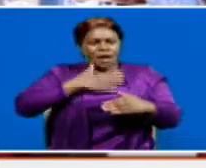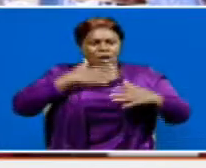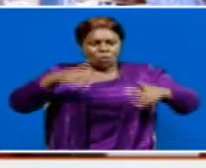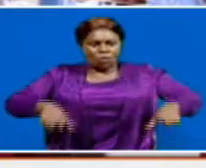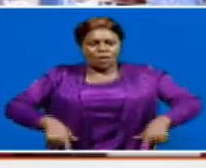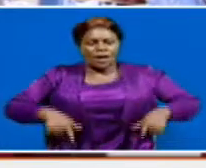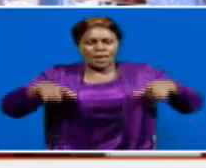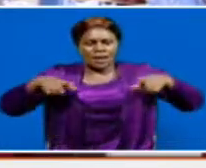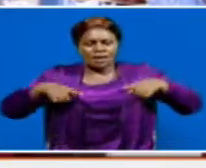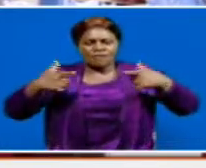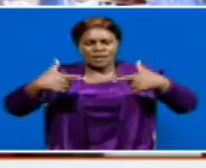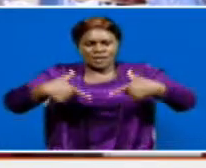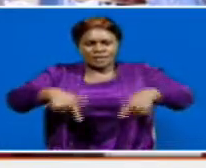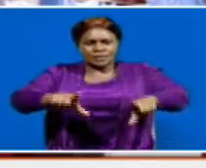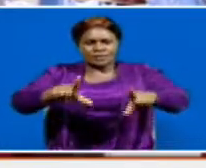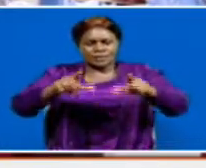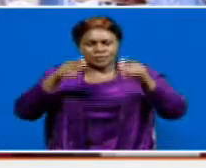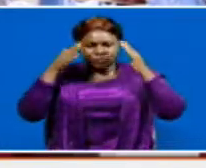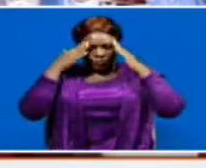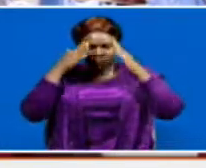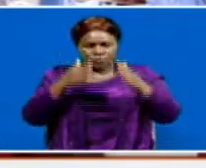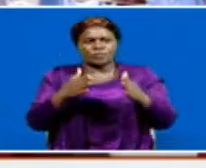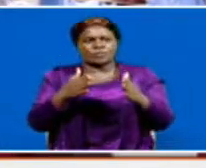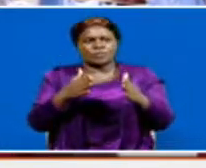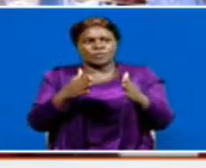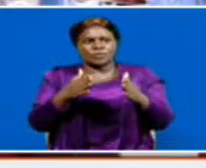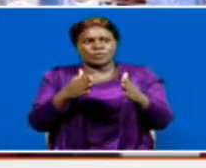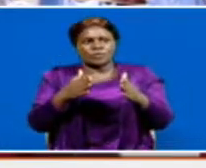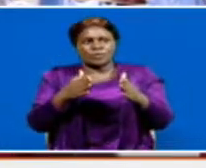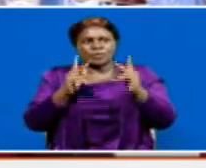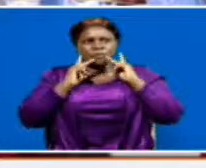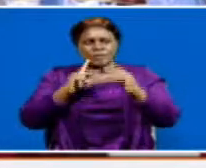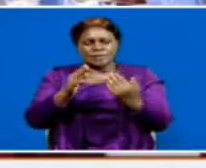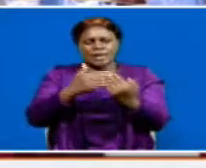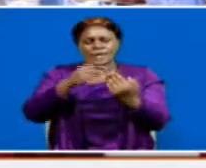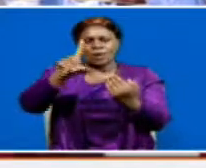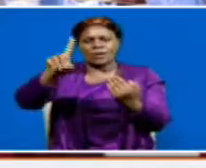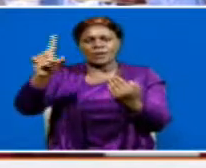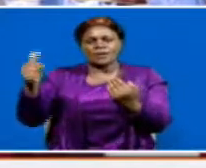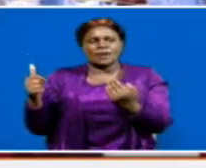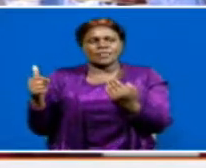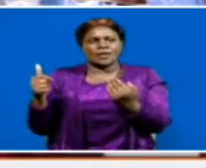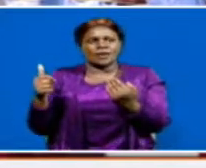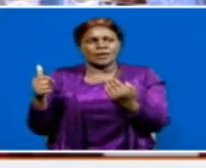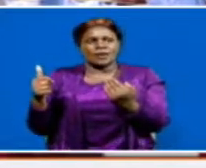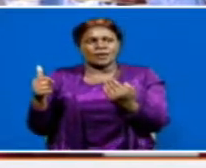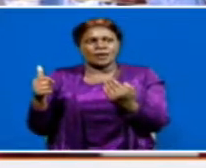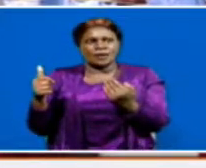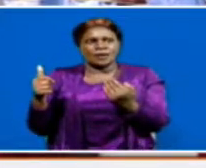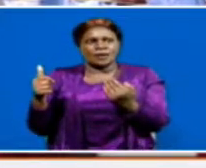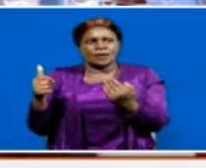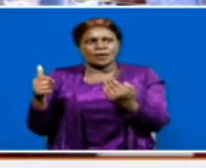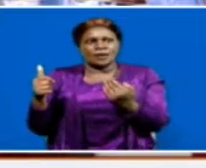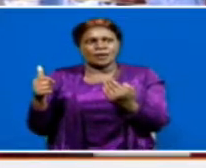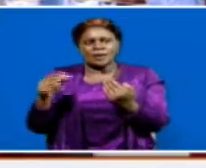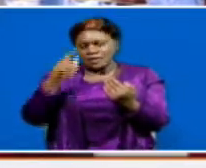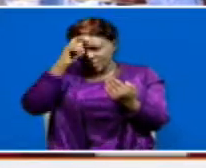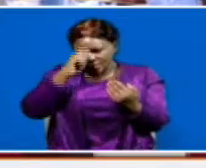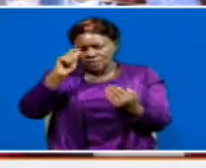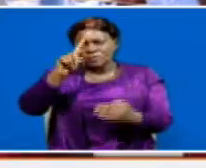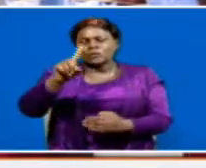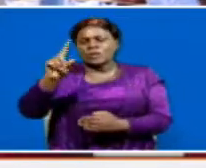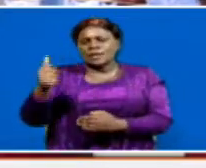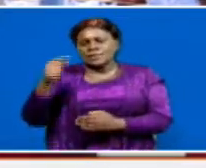life, let us observe manners. Let us treat one another with the decorum which they deserve.